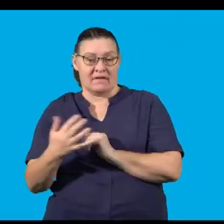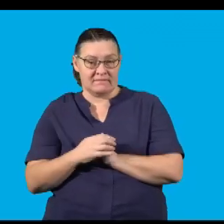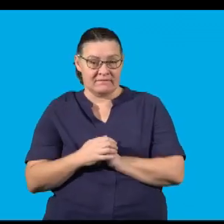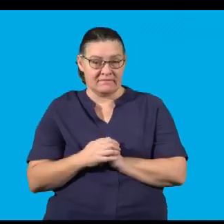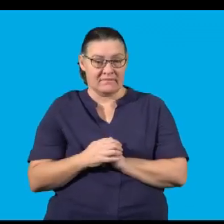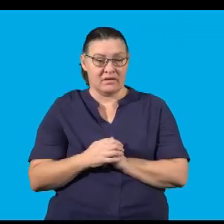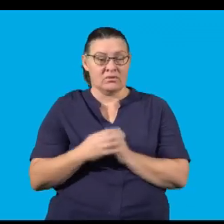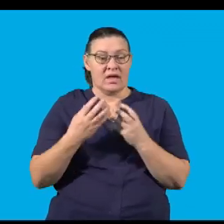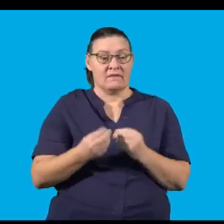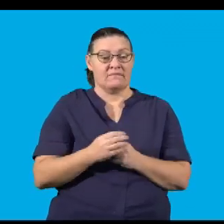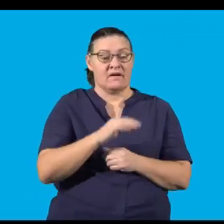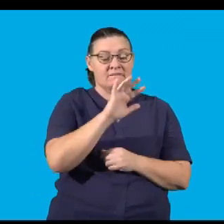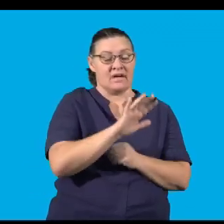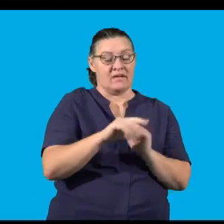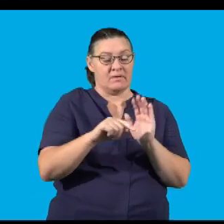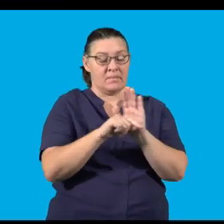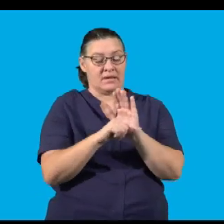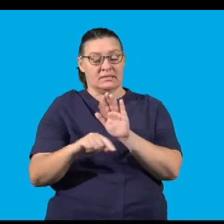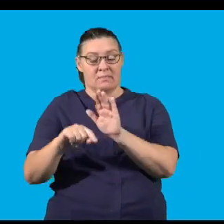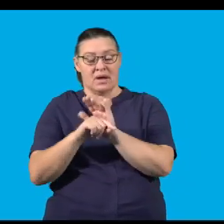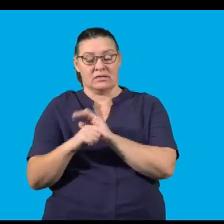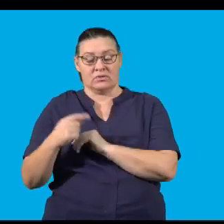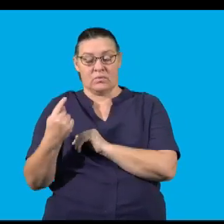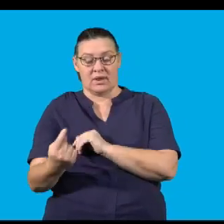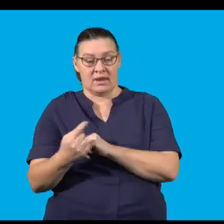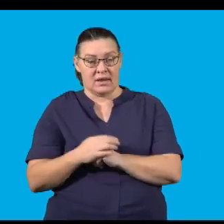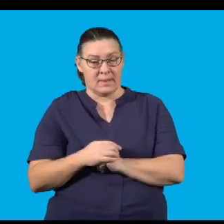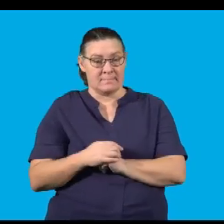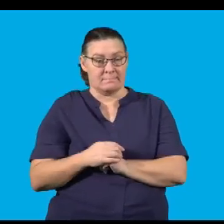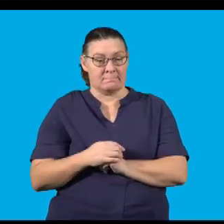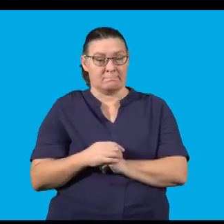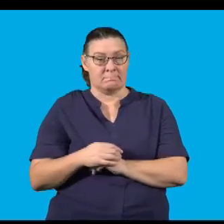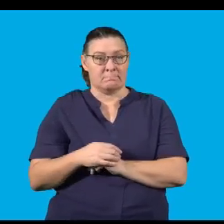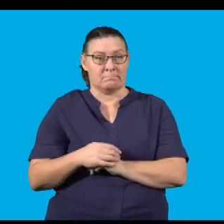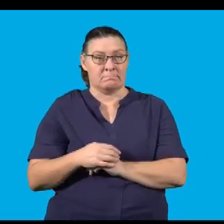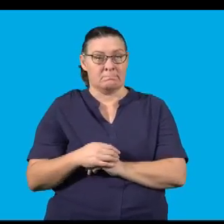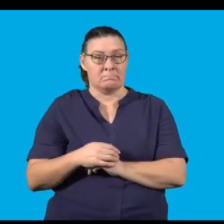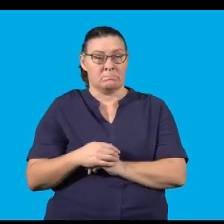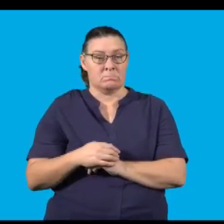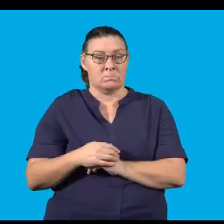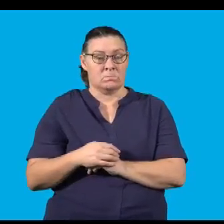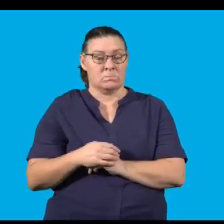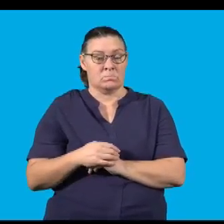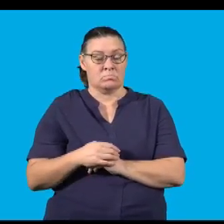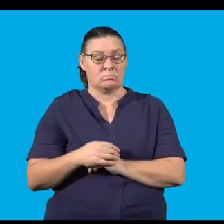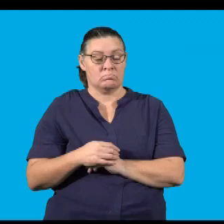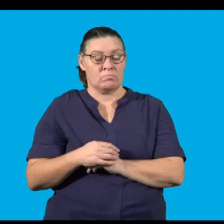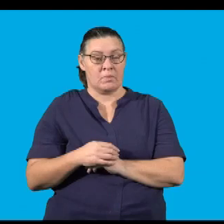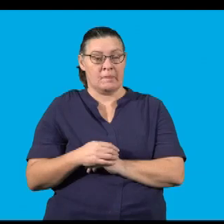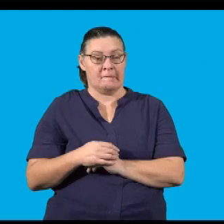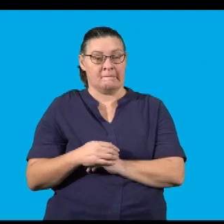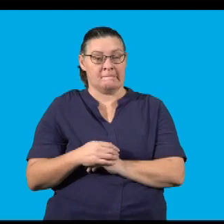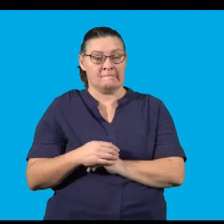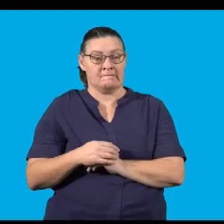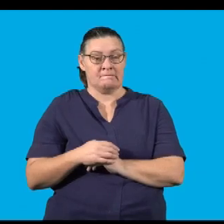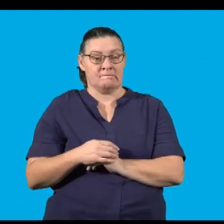-5. So we'll get 5 minus 1 squared plus